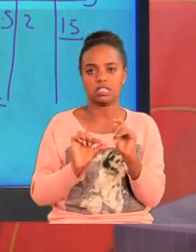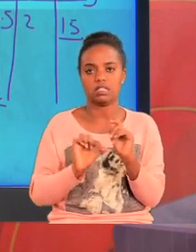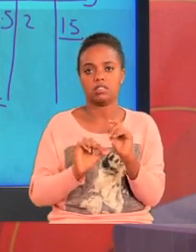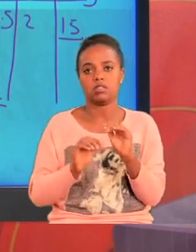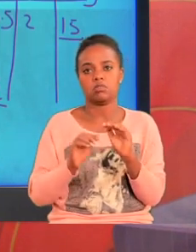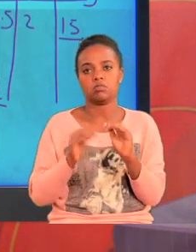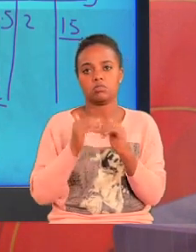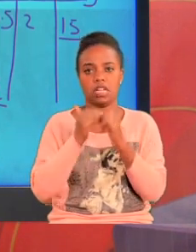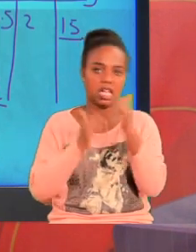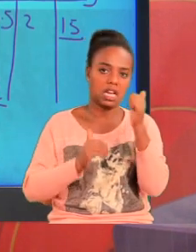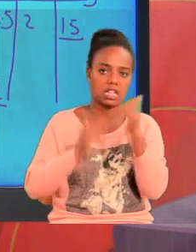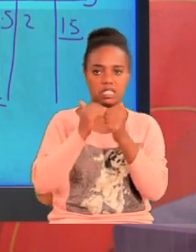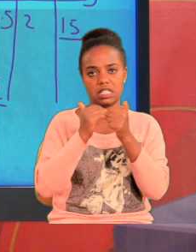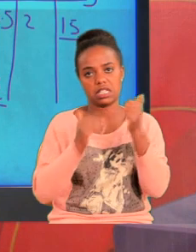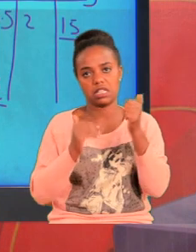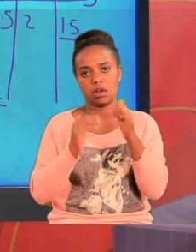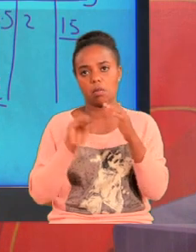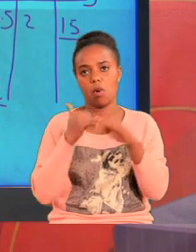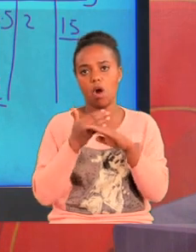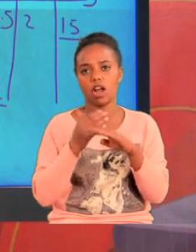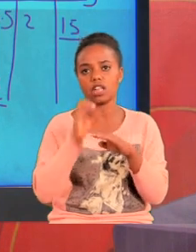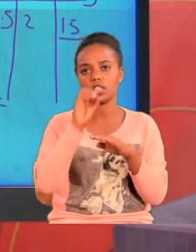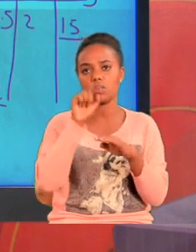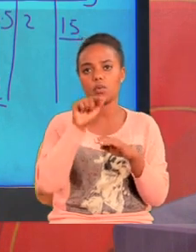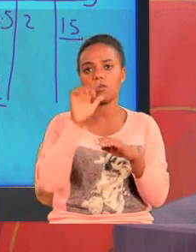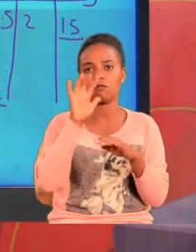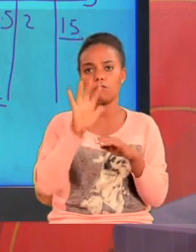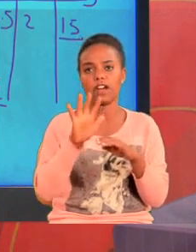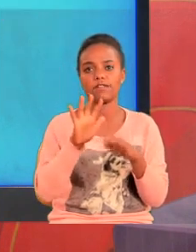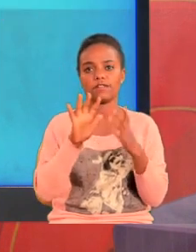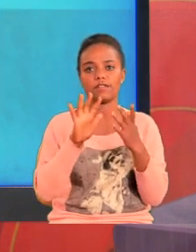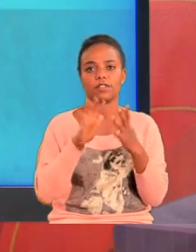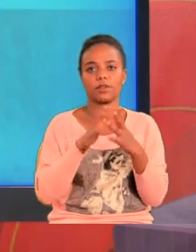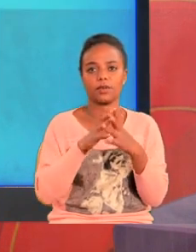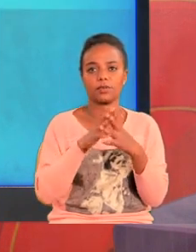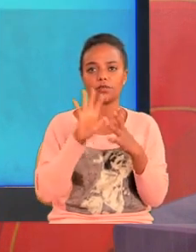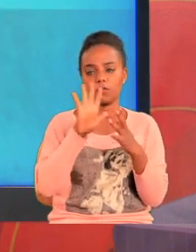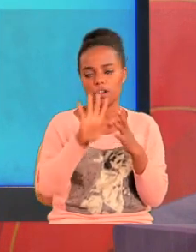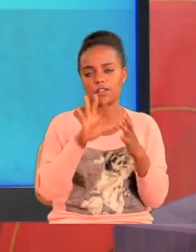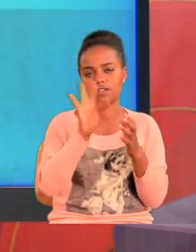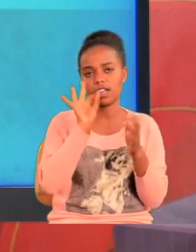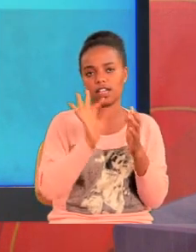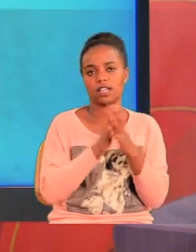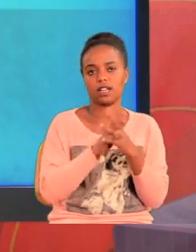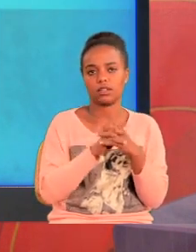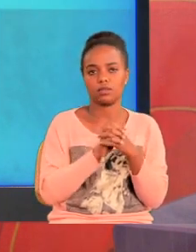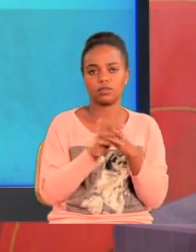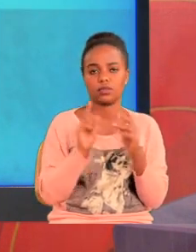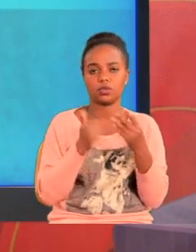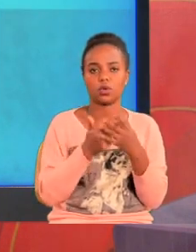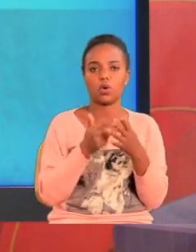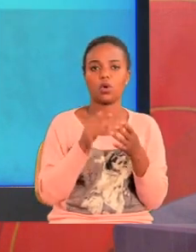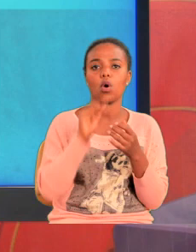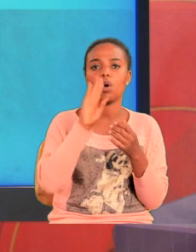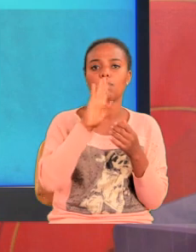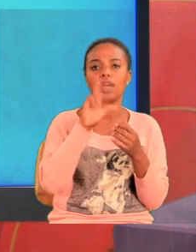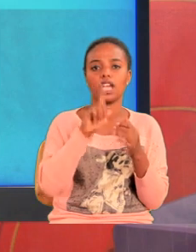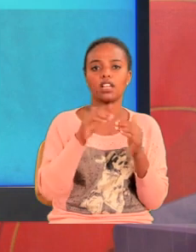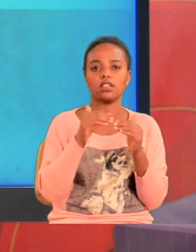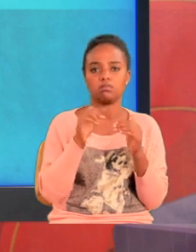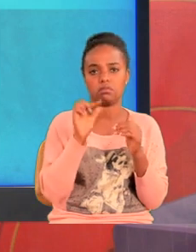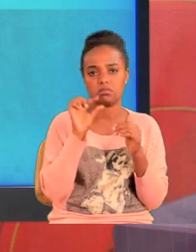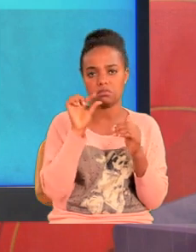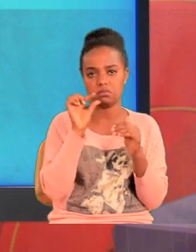So after that, you can apply this formula to calculate the median. So here BL is this, the lower class boundary of the